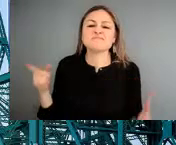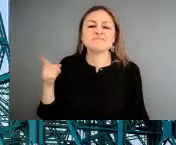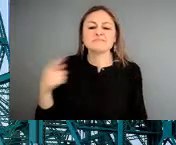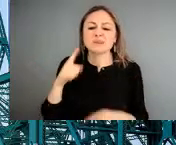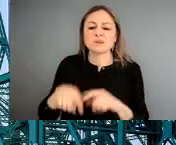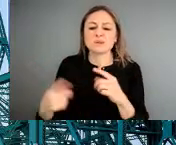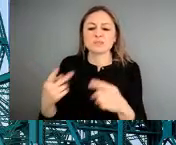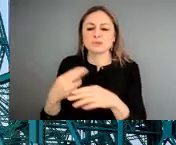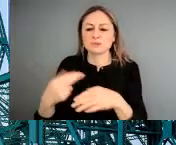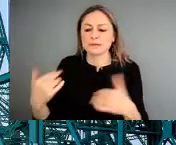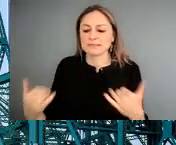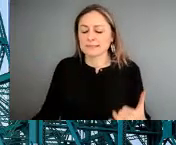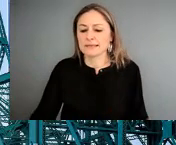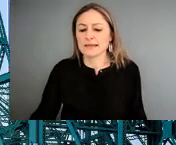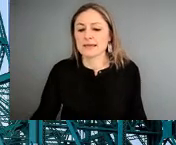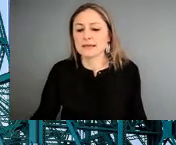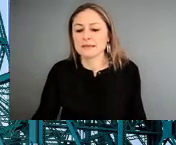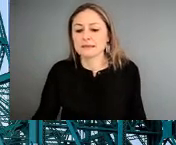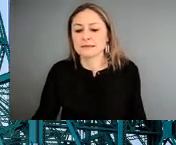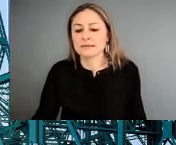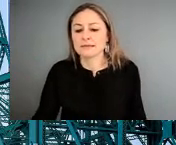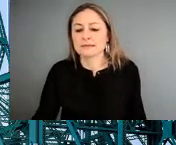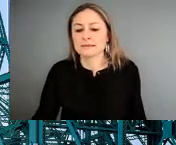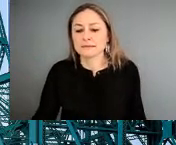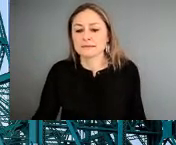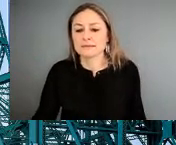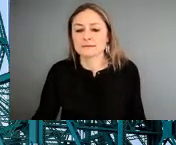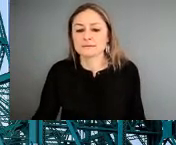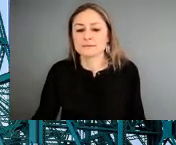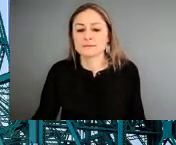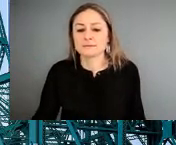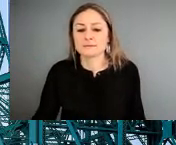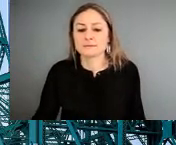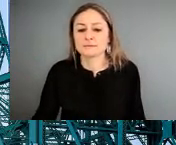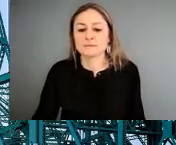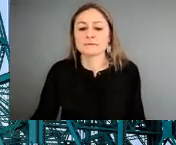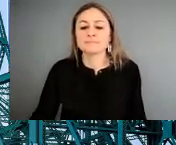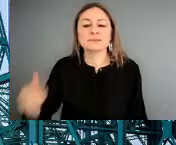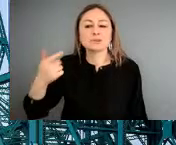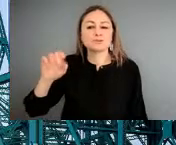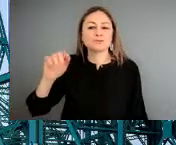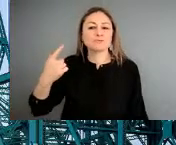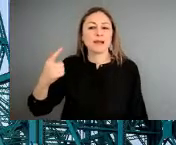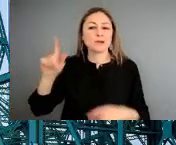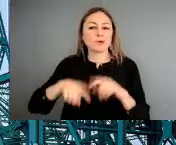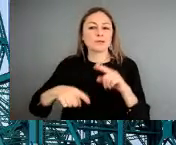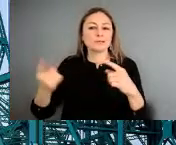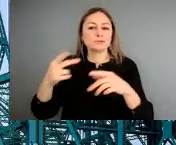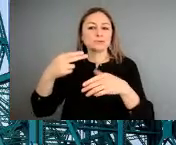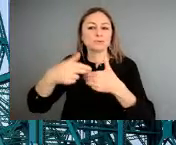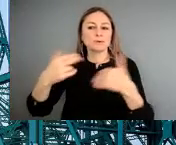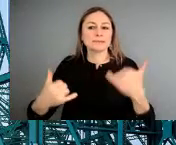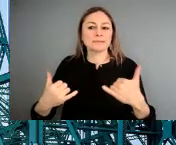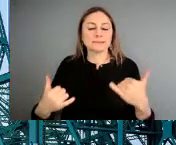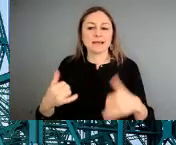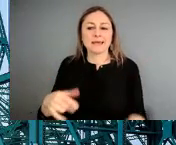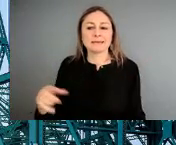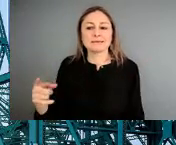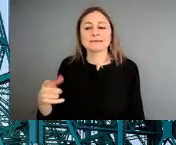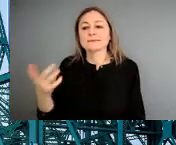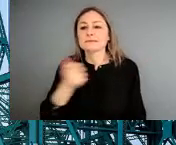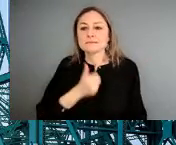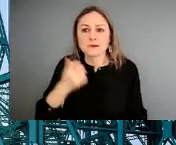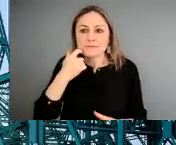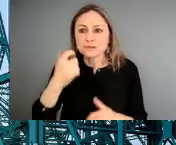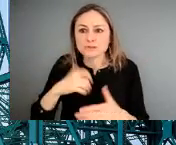town, but asked me to fill in for him. I want to thank City of Portland for hosting us and wanted to give. Sorry, you're just coming in. Don't mean to,